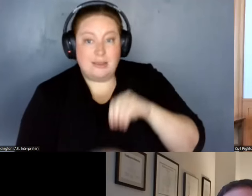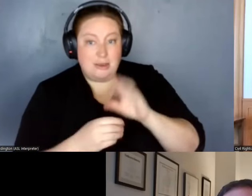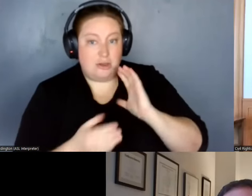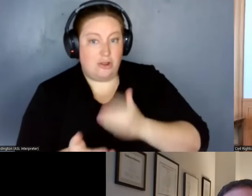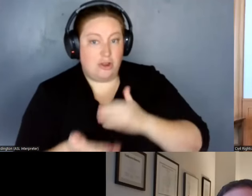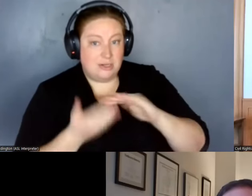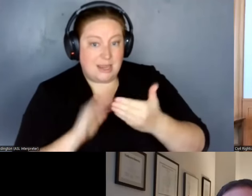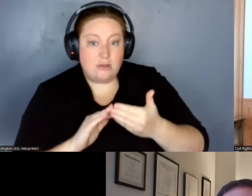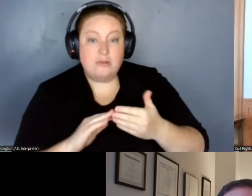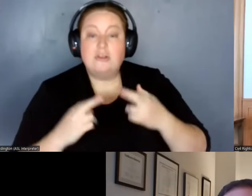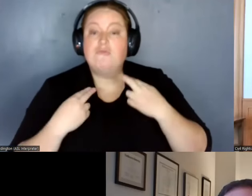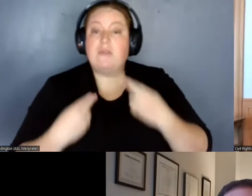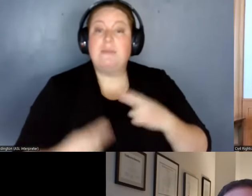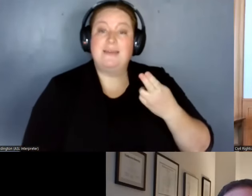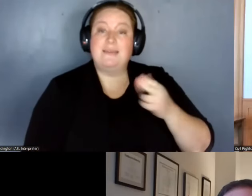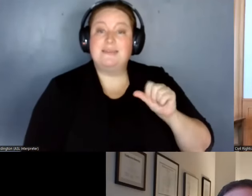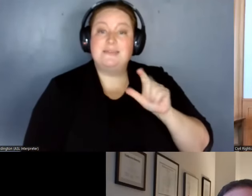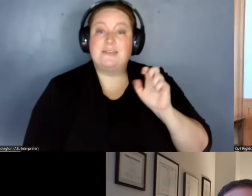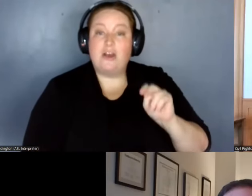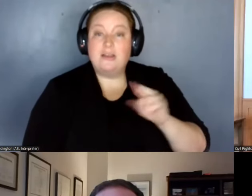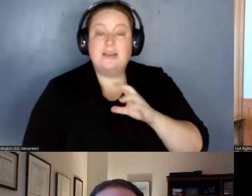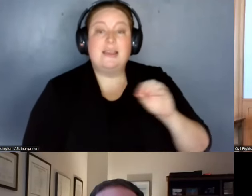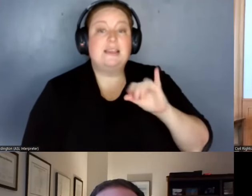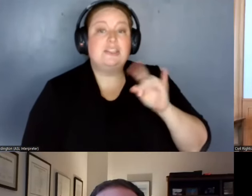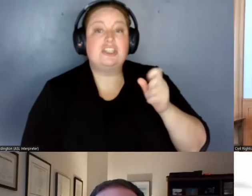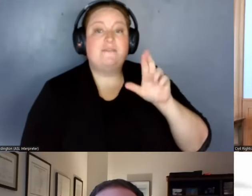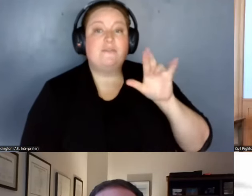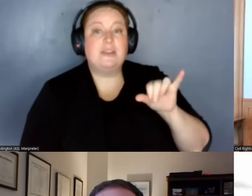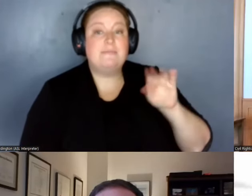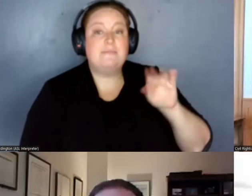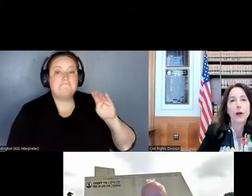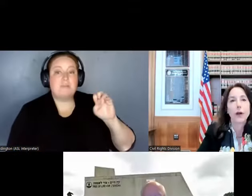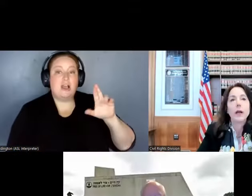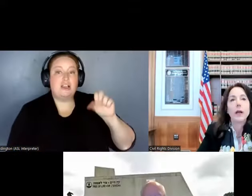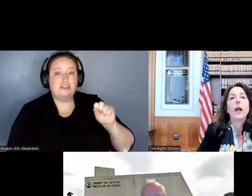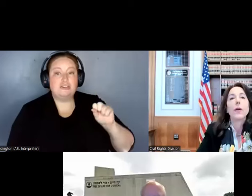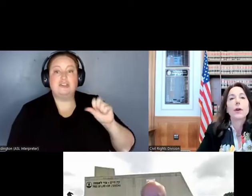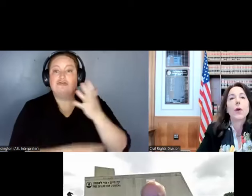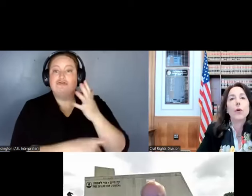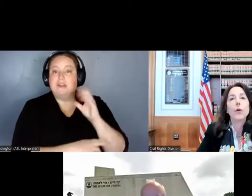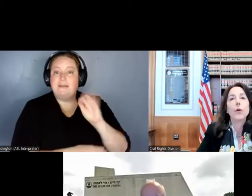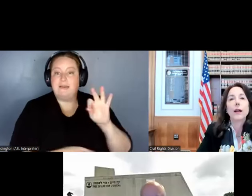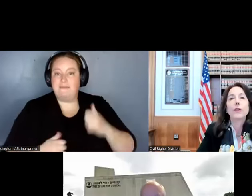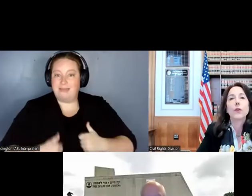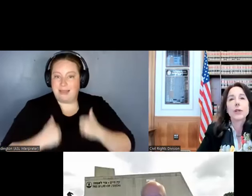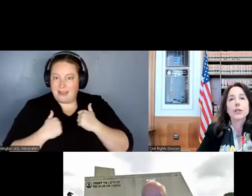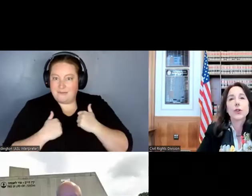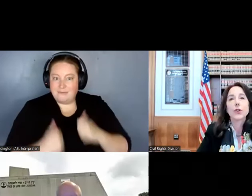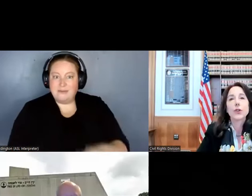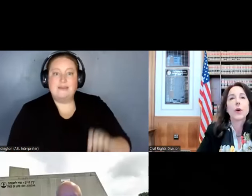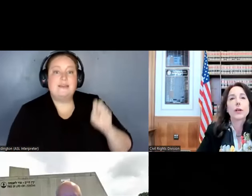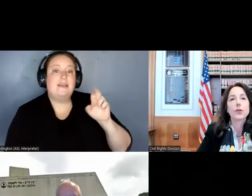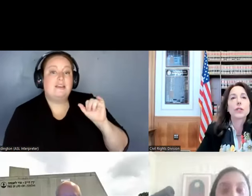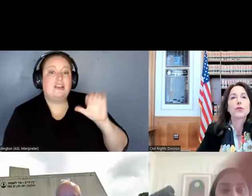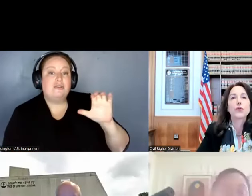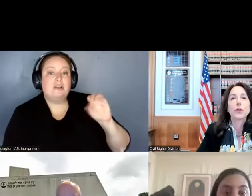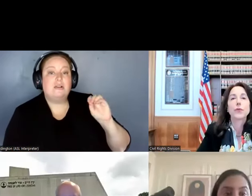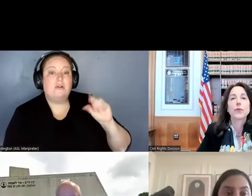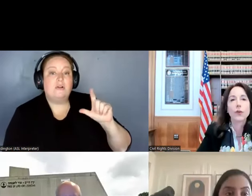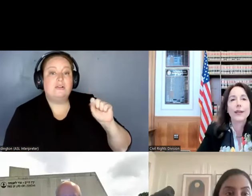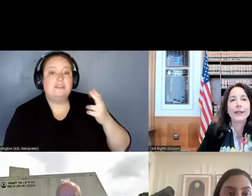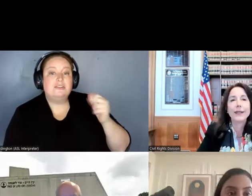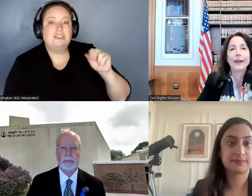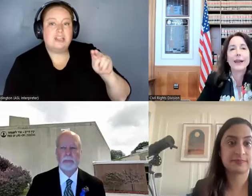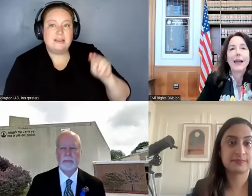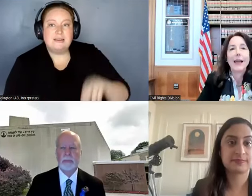Rabbi Hazan Jeffrey Myers, Tree of Life Synagogue in Pittsburgh, Eric Olshan, U.S. Attorney, Western District